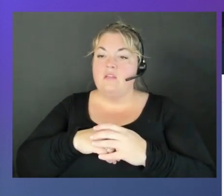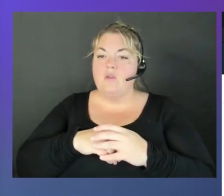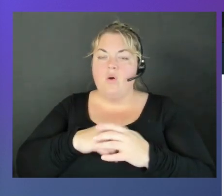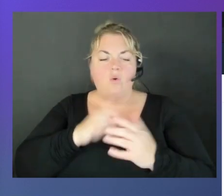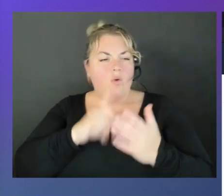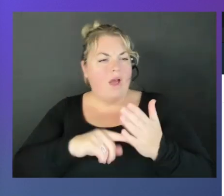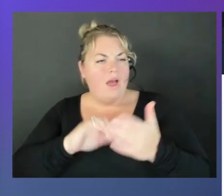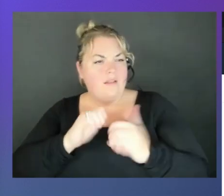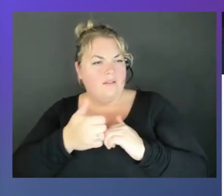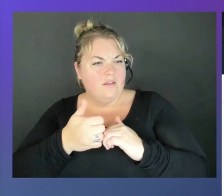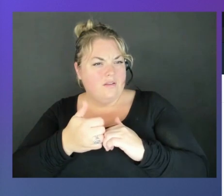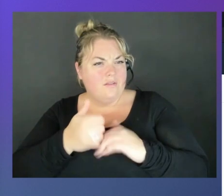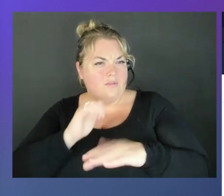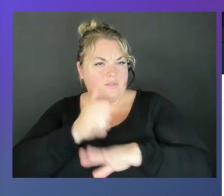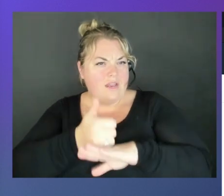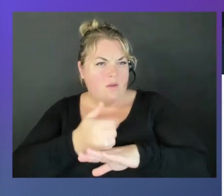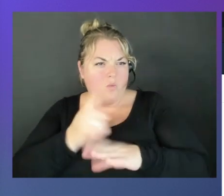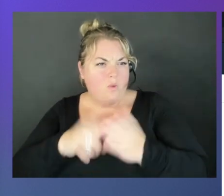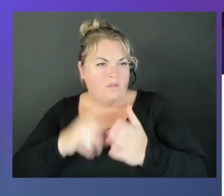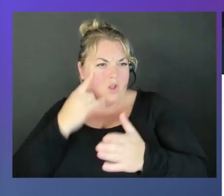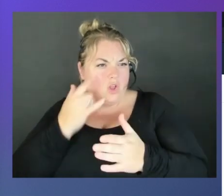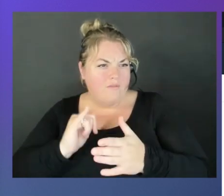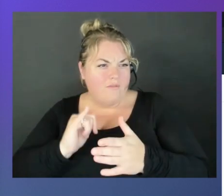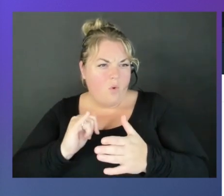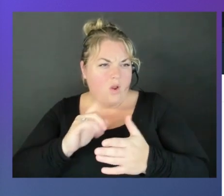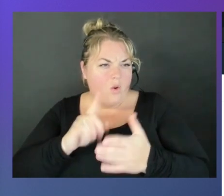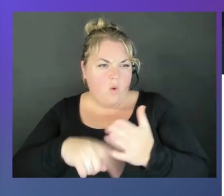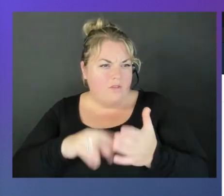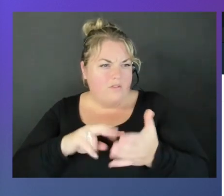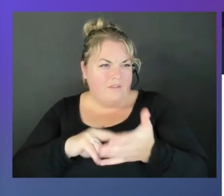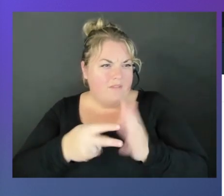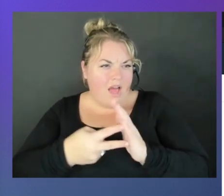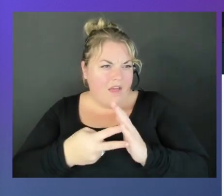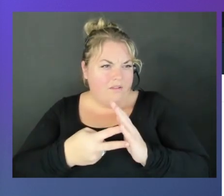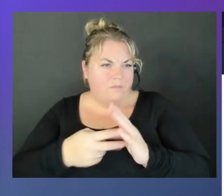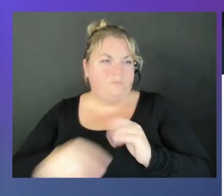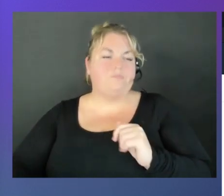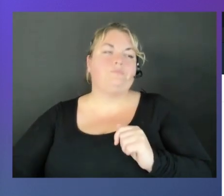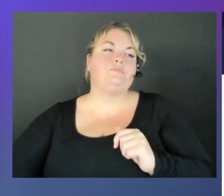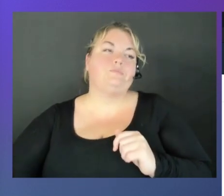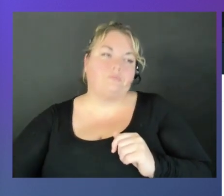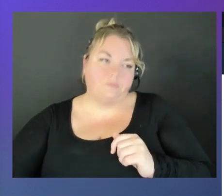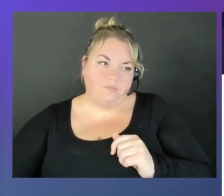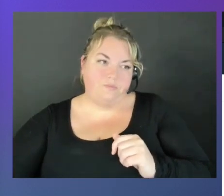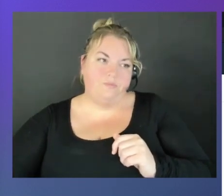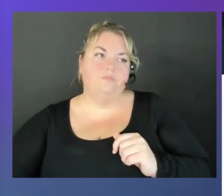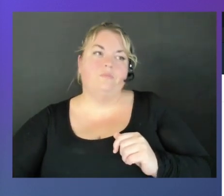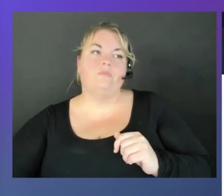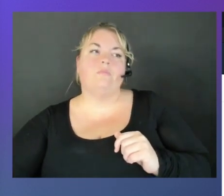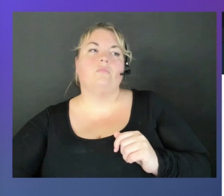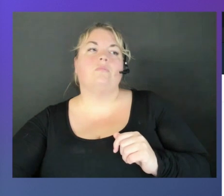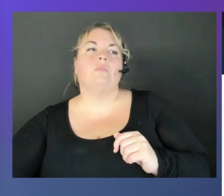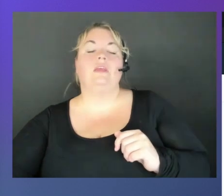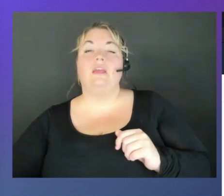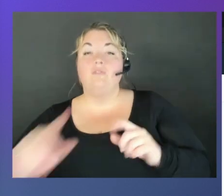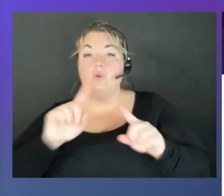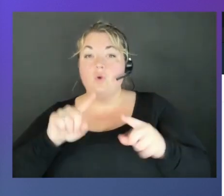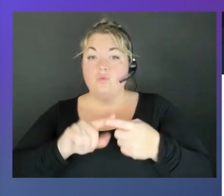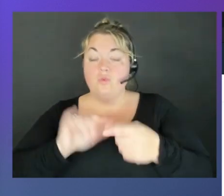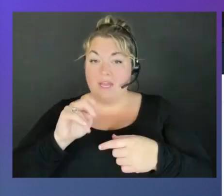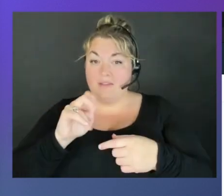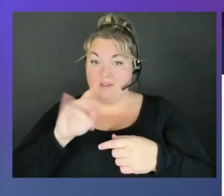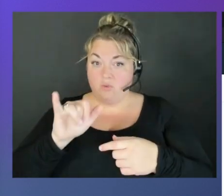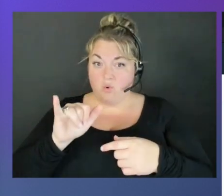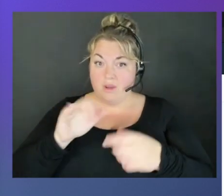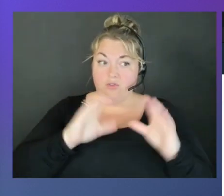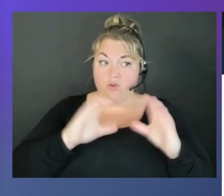for? How does it know what to find? So if you go into inventory search inside of License Manager, this actually pulls off the same data that